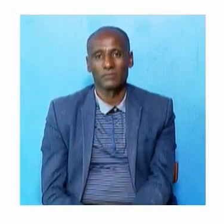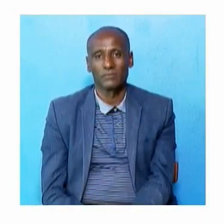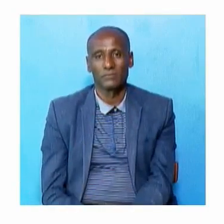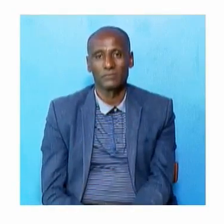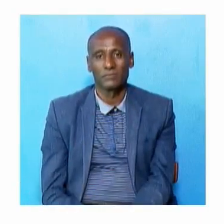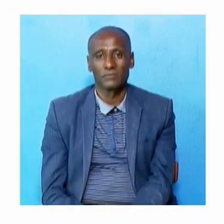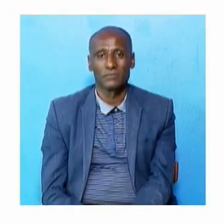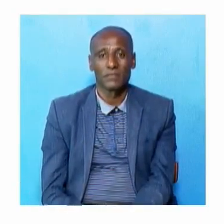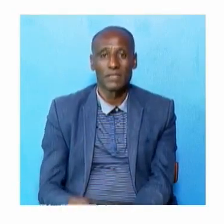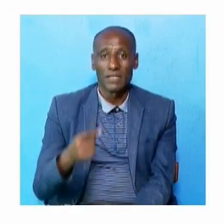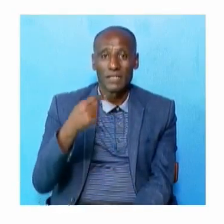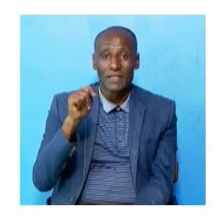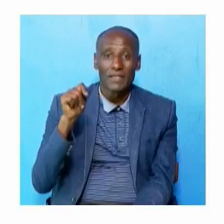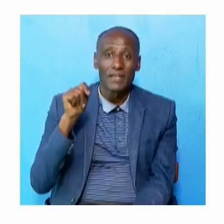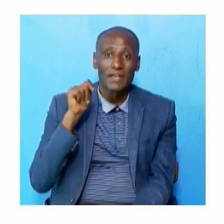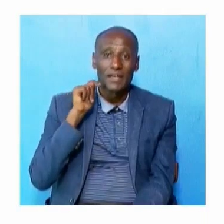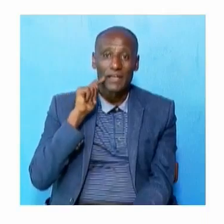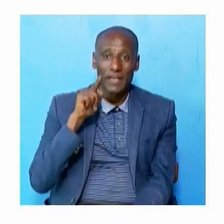The girl